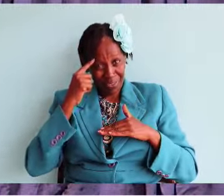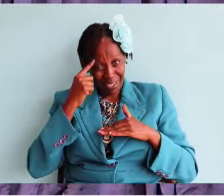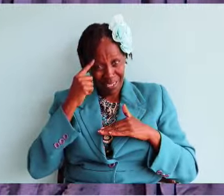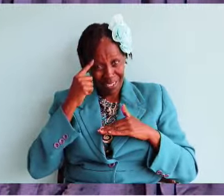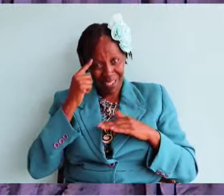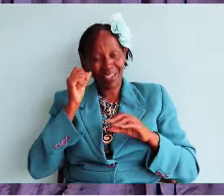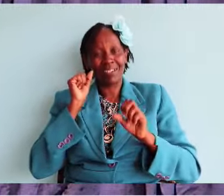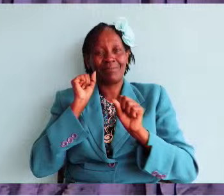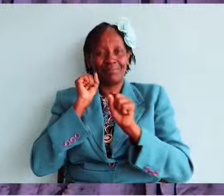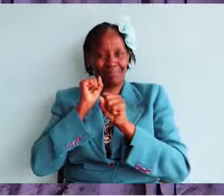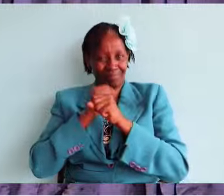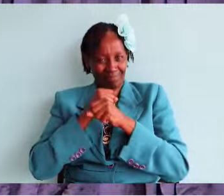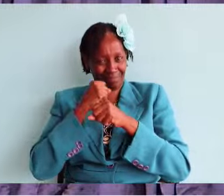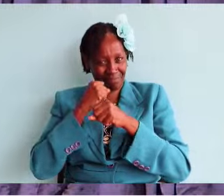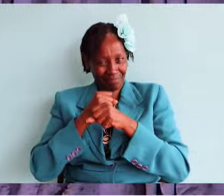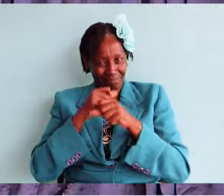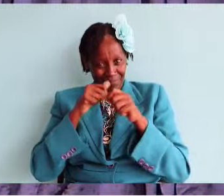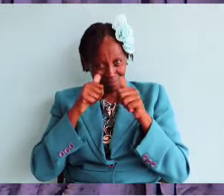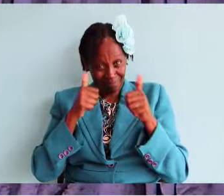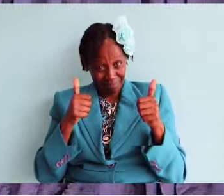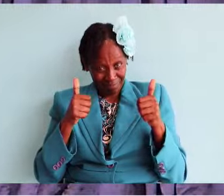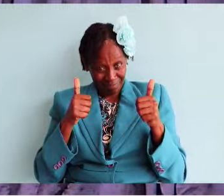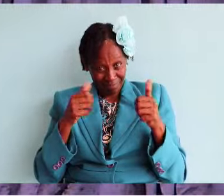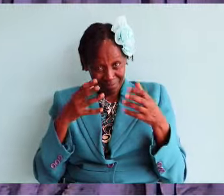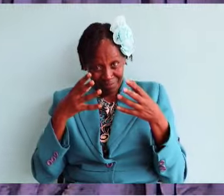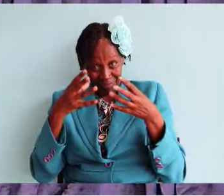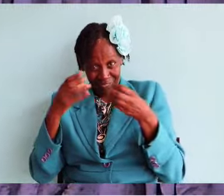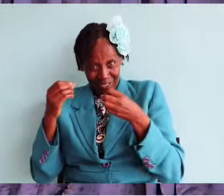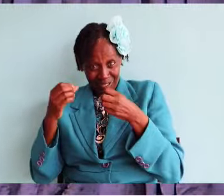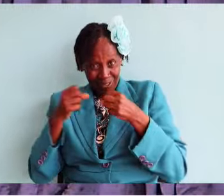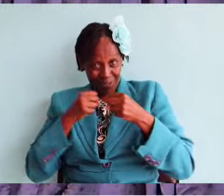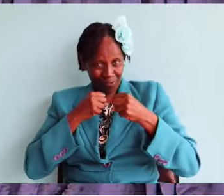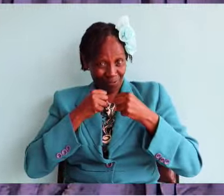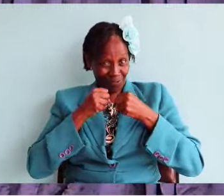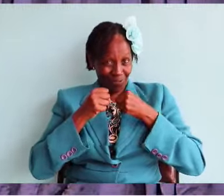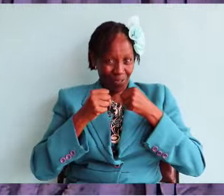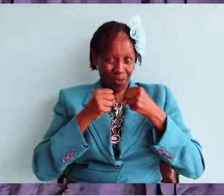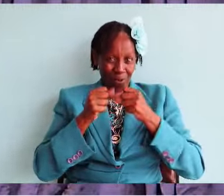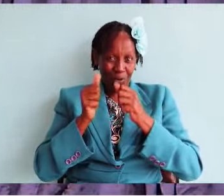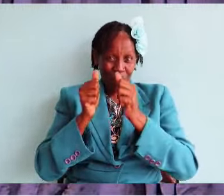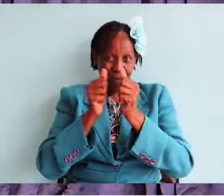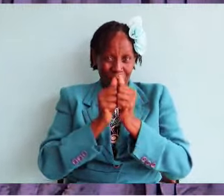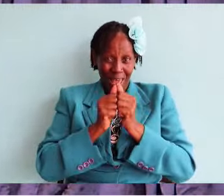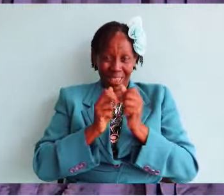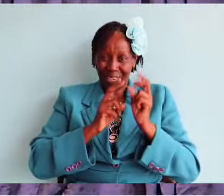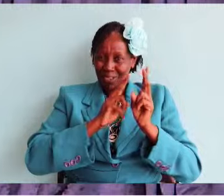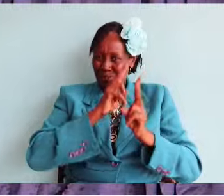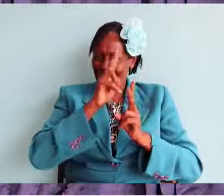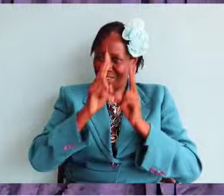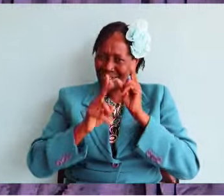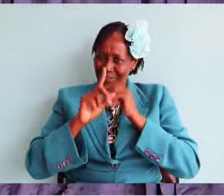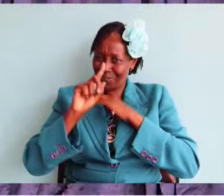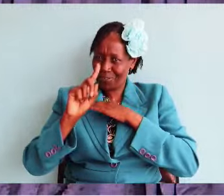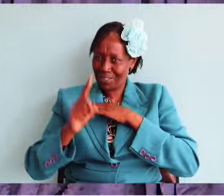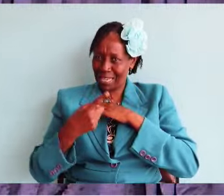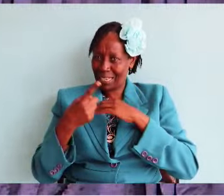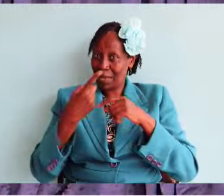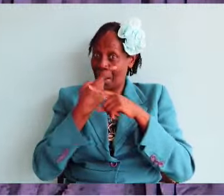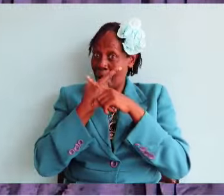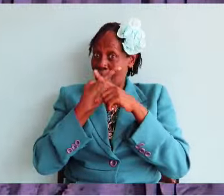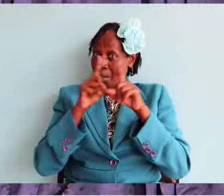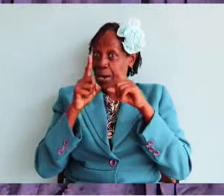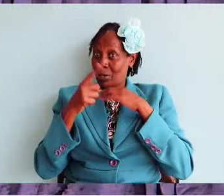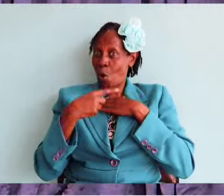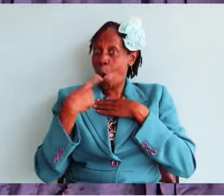men to go to war with. But as a result, it is only okay in his